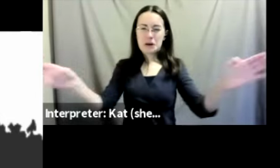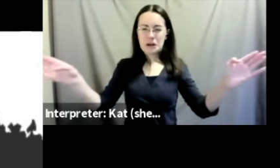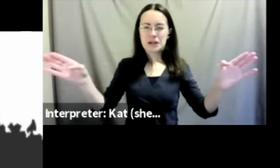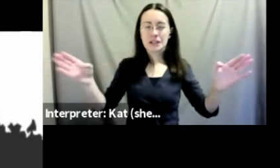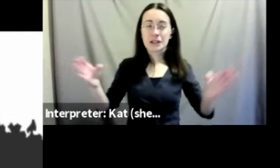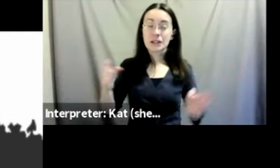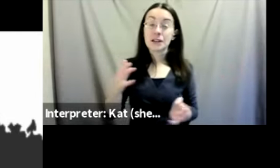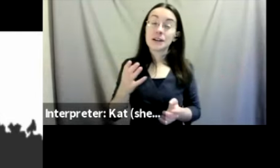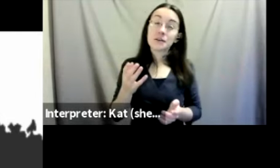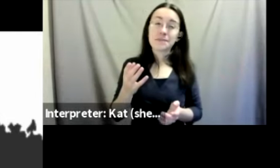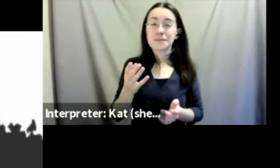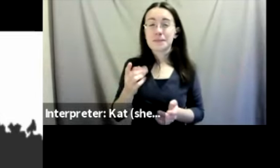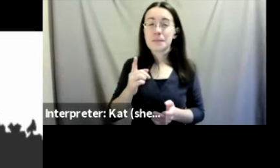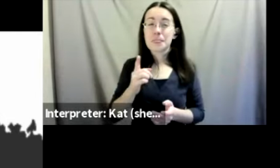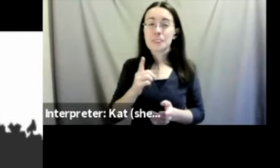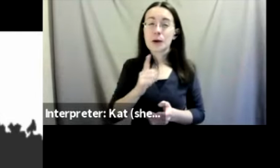difficult in a